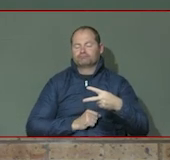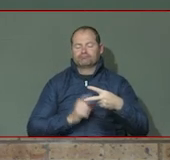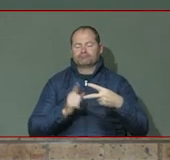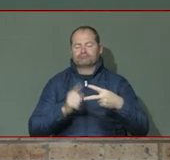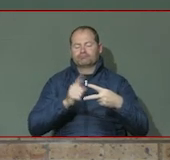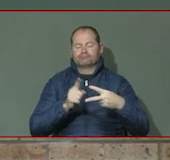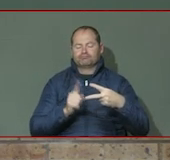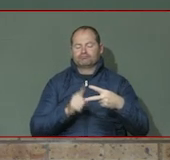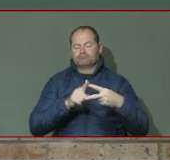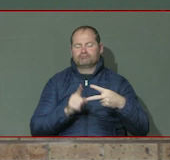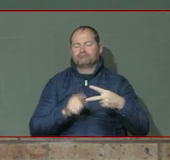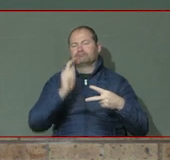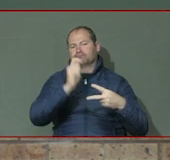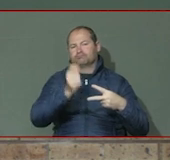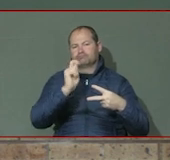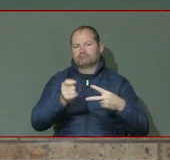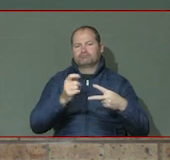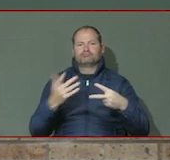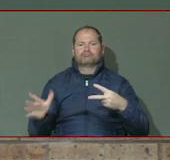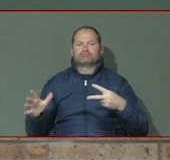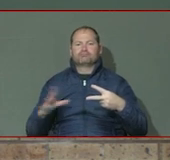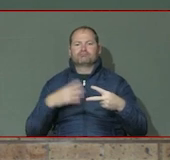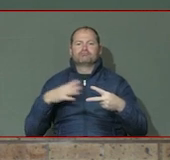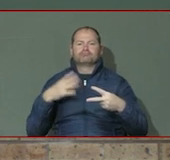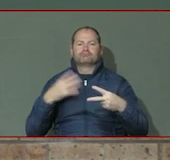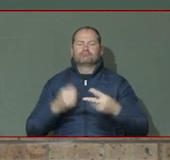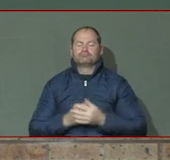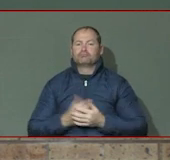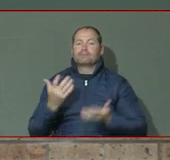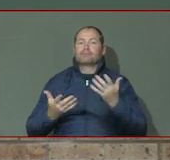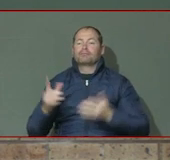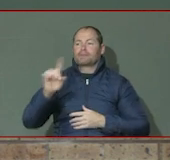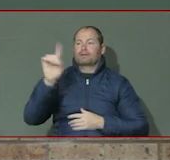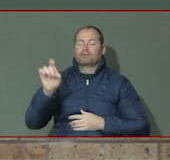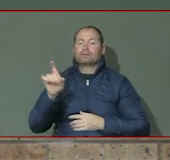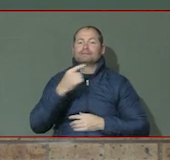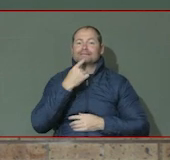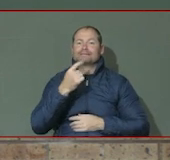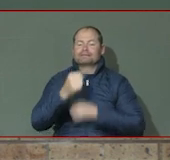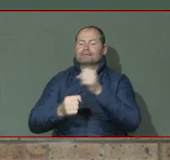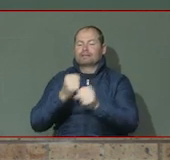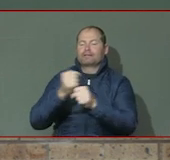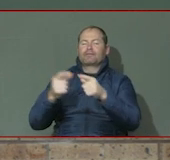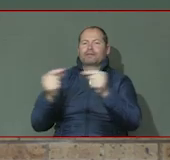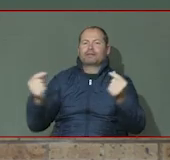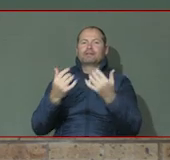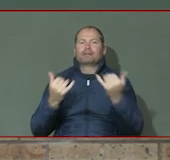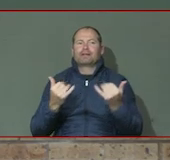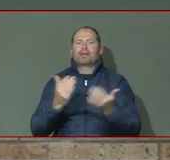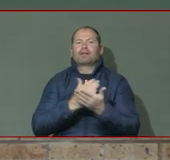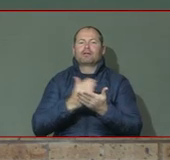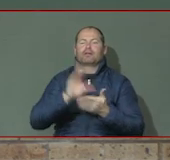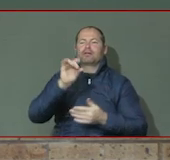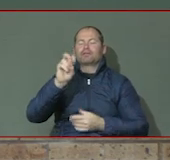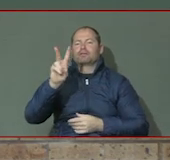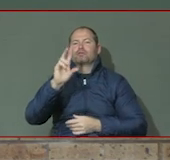that interim dividend. Sometimes they will say to you, at the end of the year, a dividend of 20 cents per share was paid